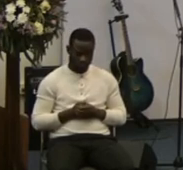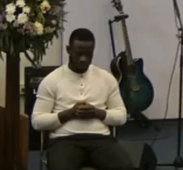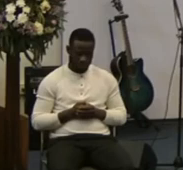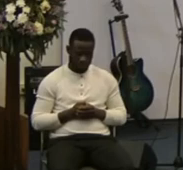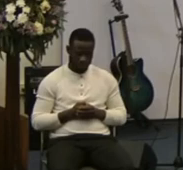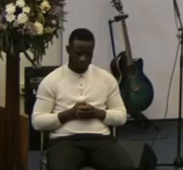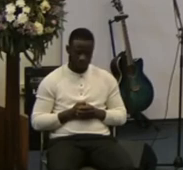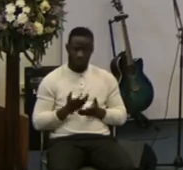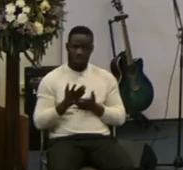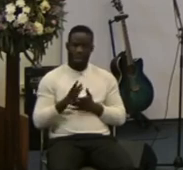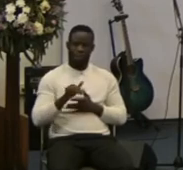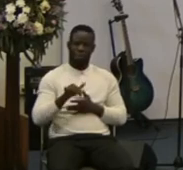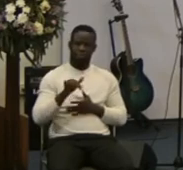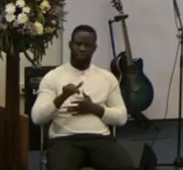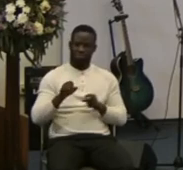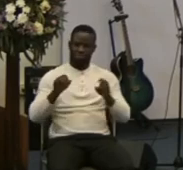Because it's a mystery